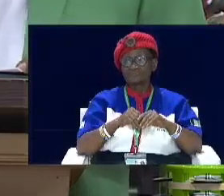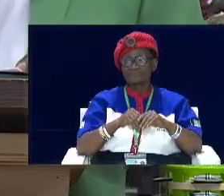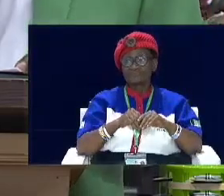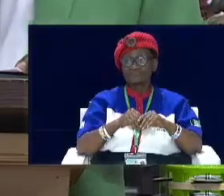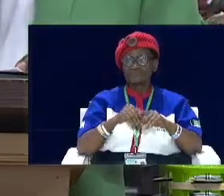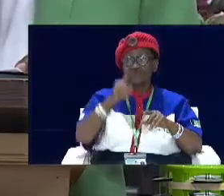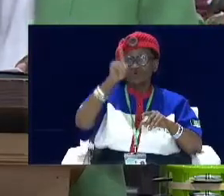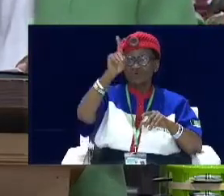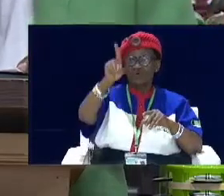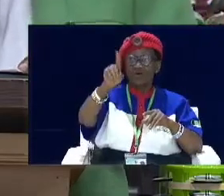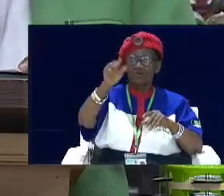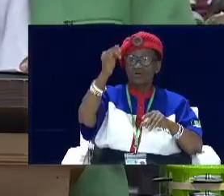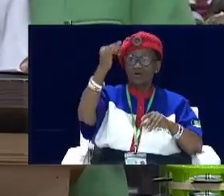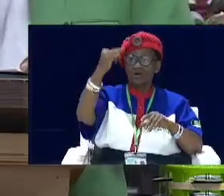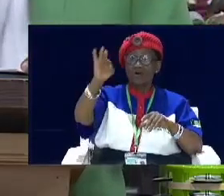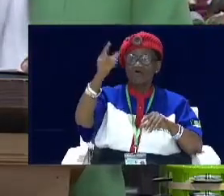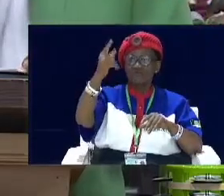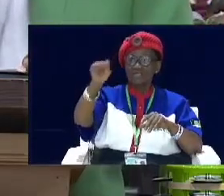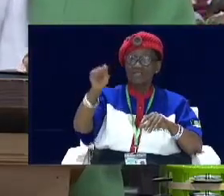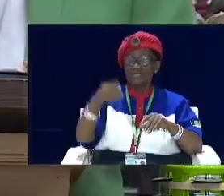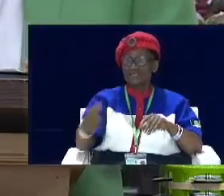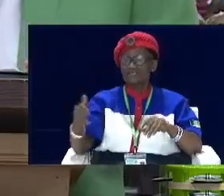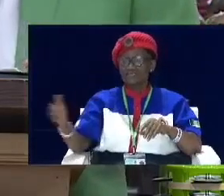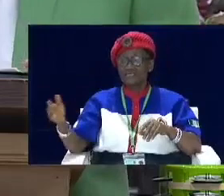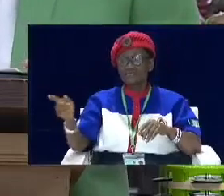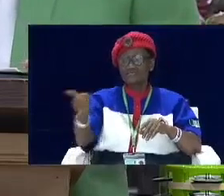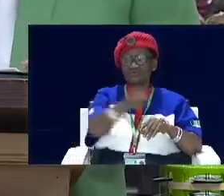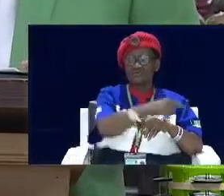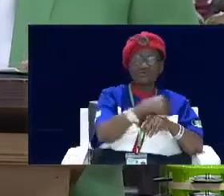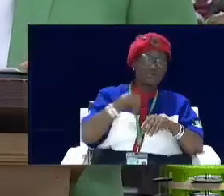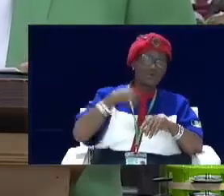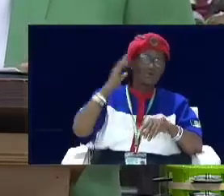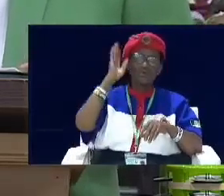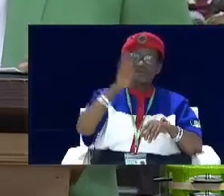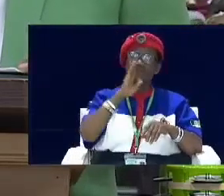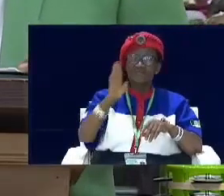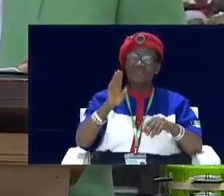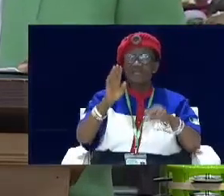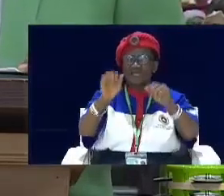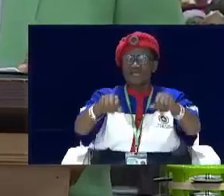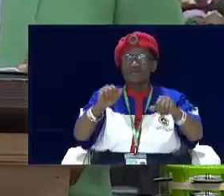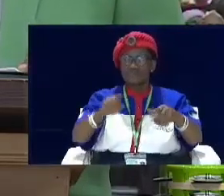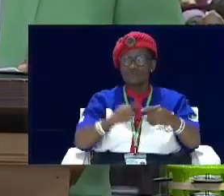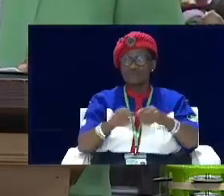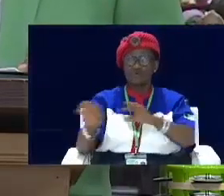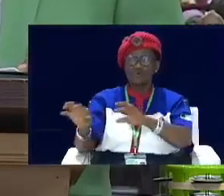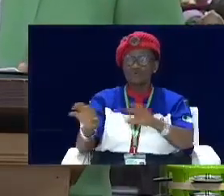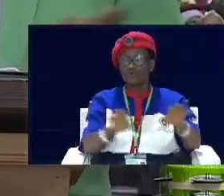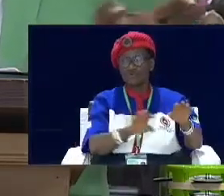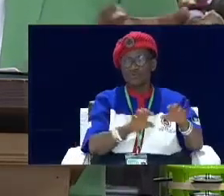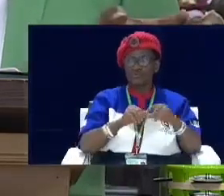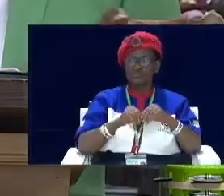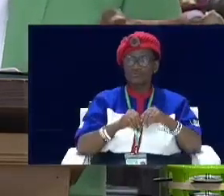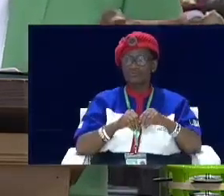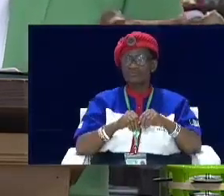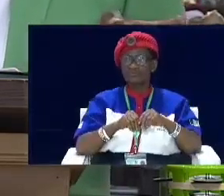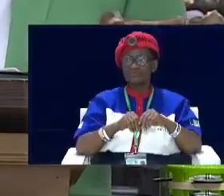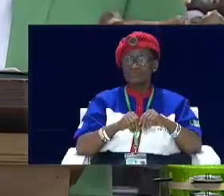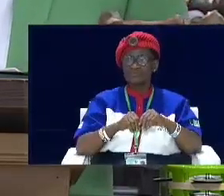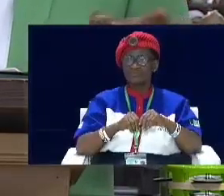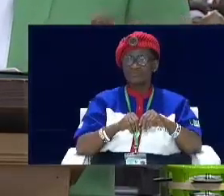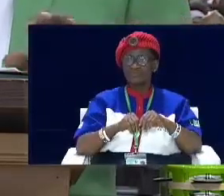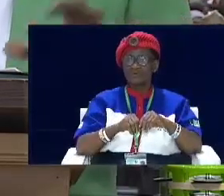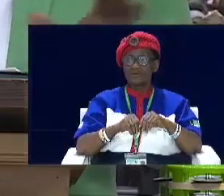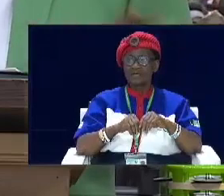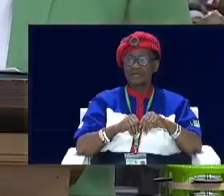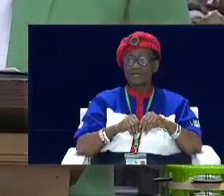One of the things you will be able to do. Ohun kan tí wàá lè ṣe pàtó. I might not remember to tell you